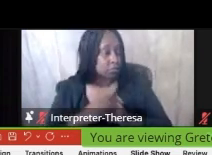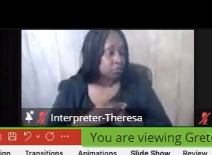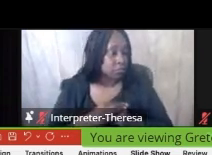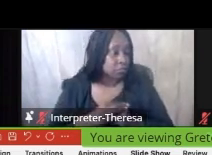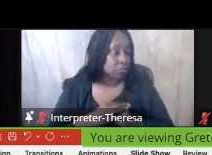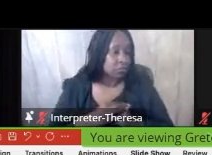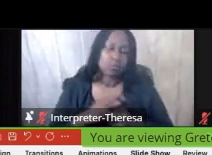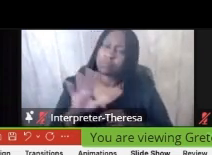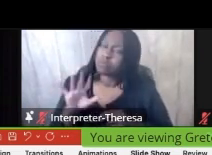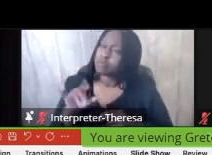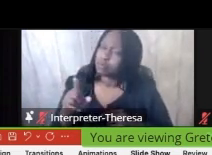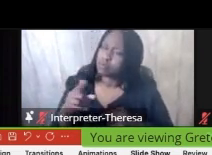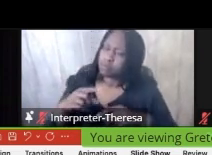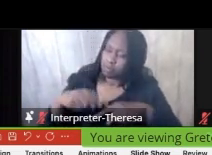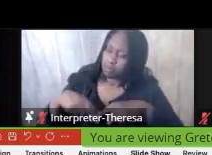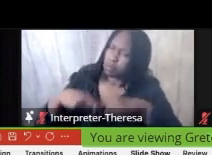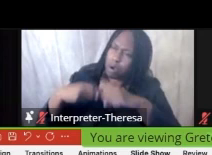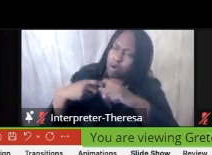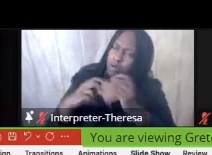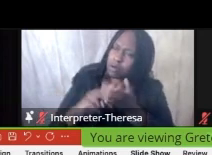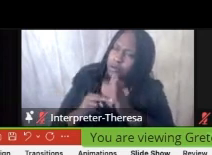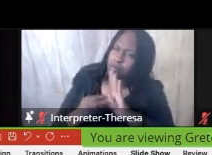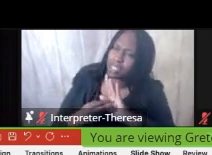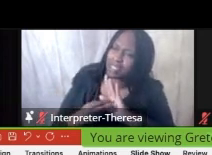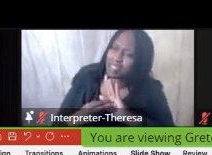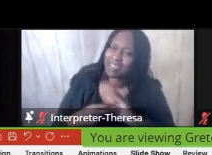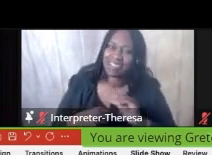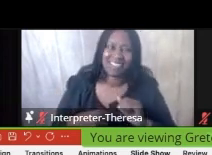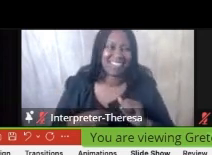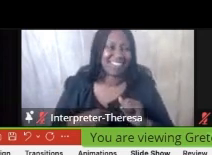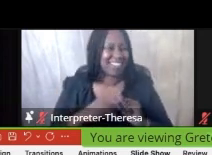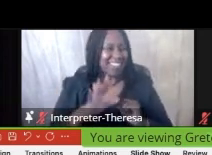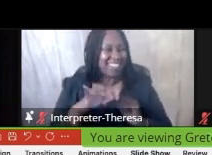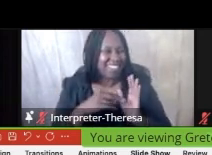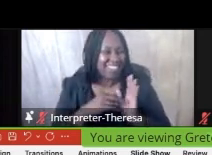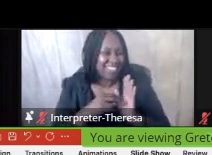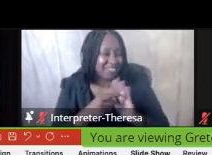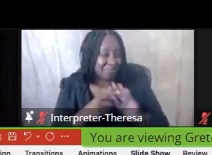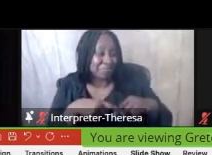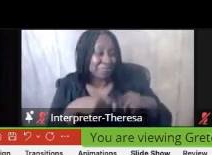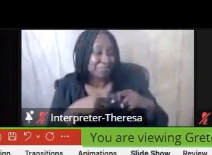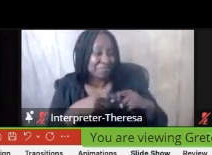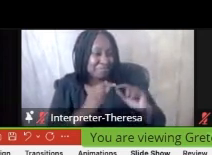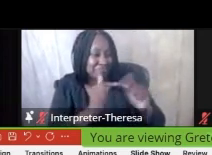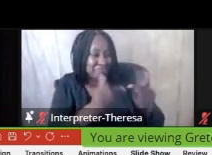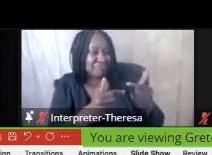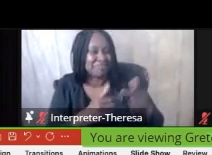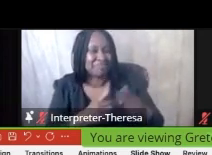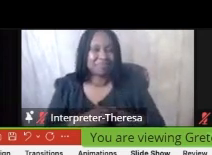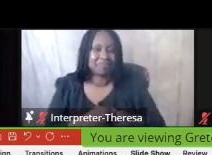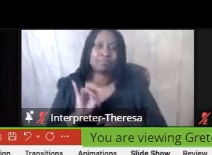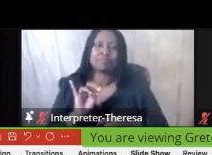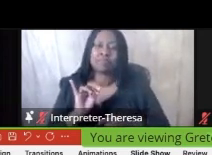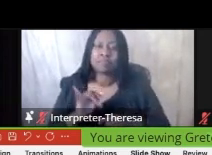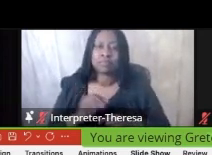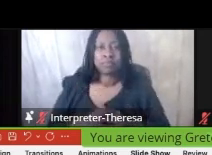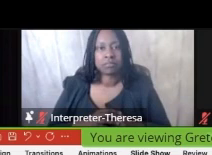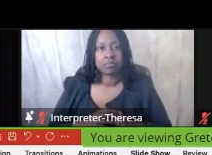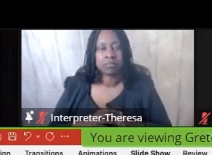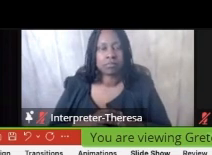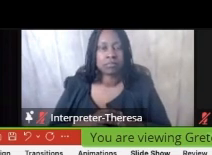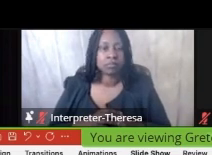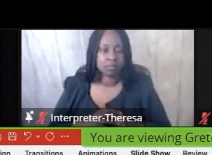And when you say pause, you mean like? I just mean like do it. Do it. Yeah. So we